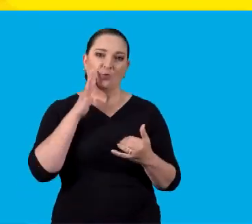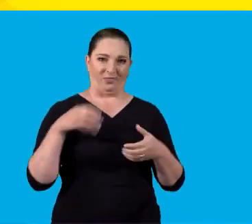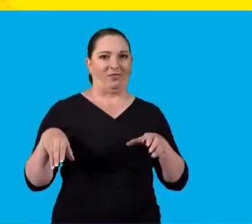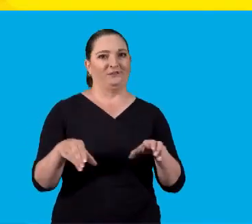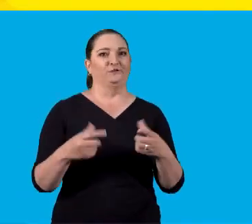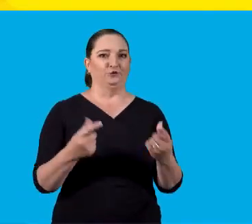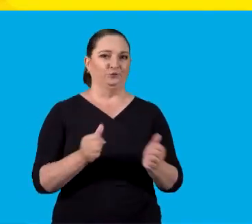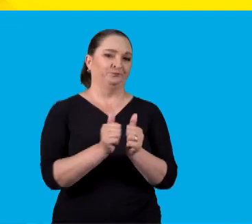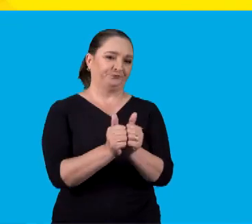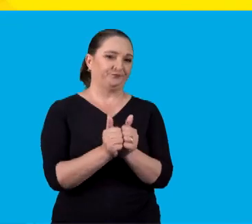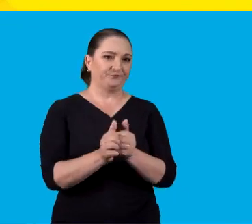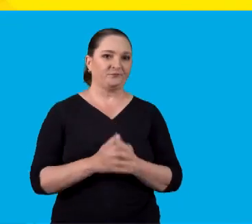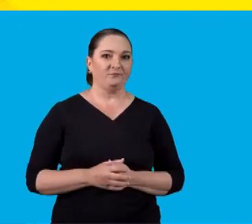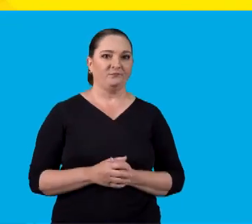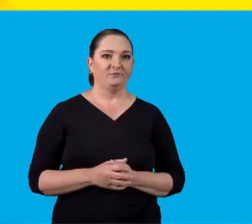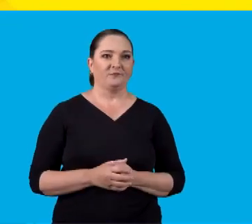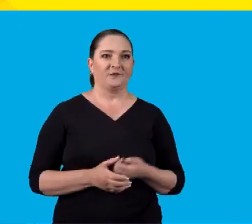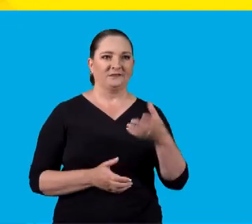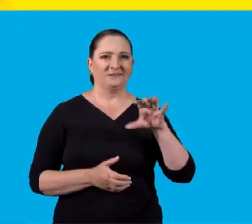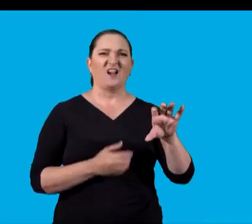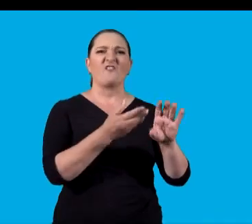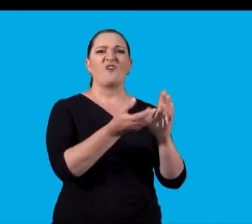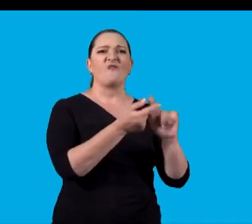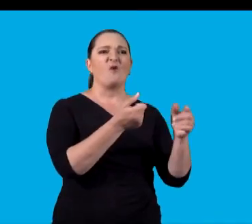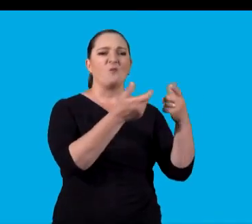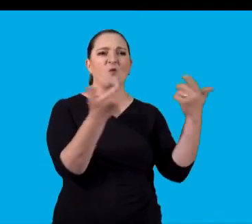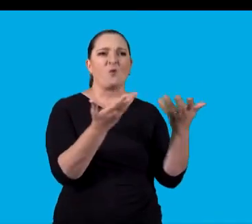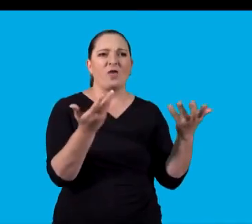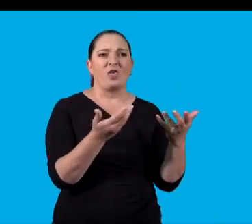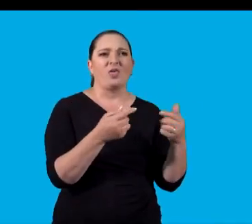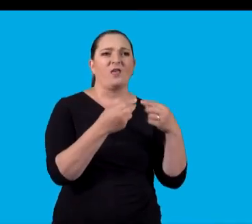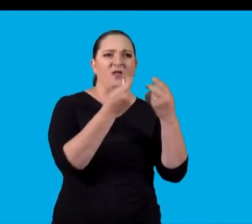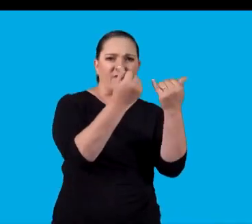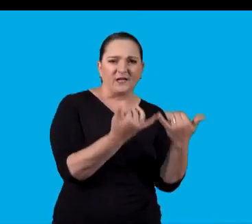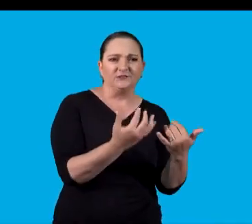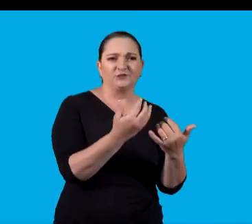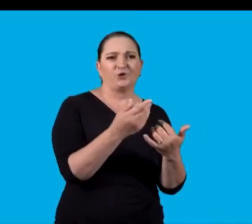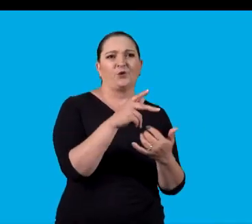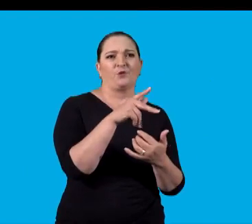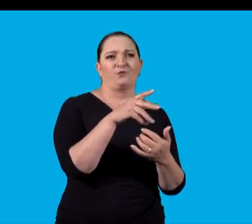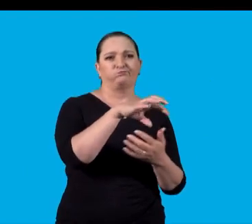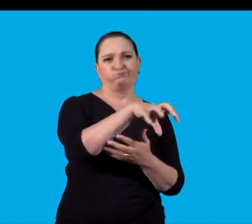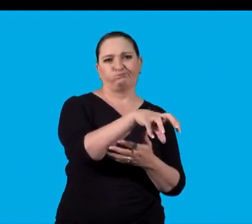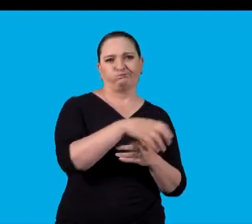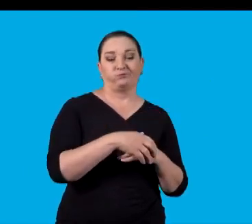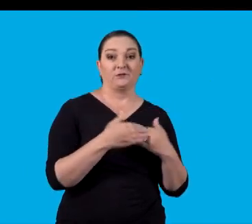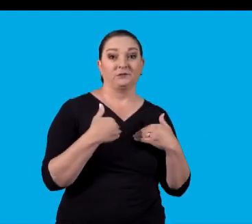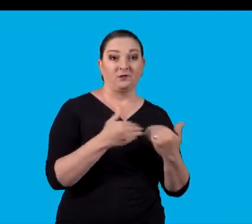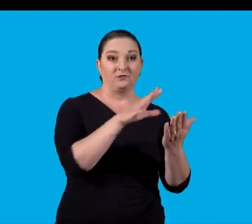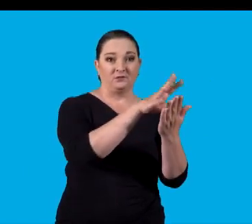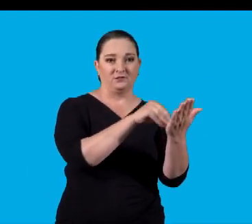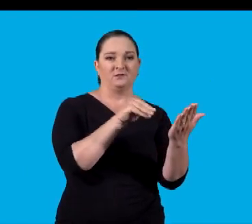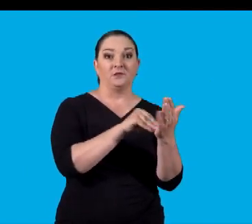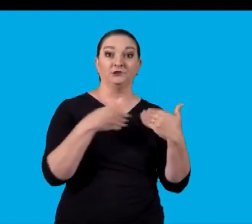an activity that we're going to do together. Let's begin. It's an extract from the statement of financial position. You can see here,